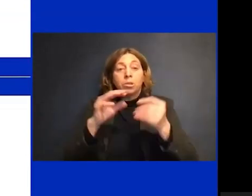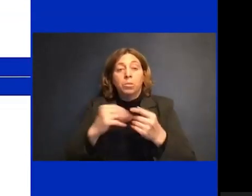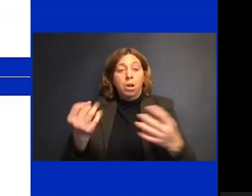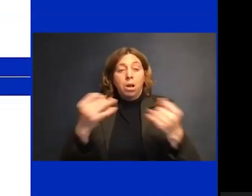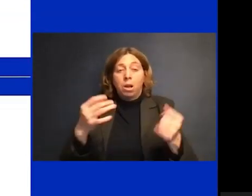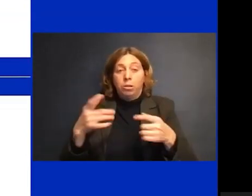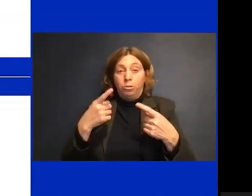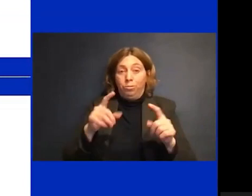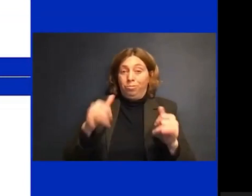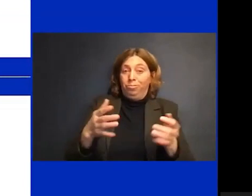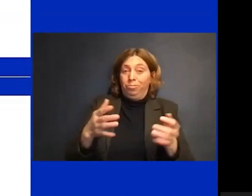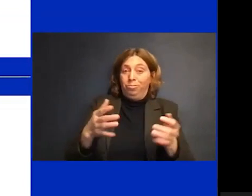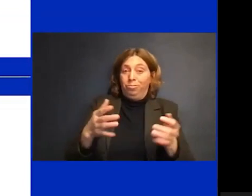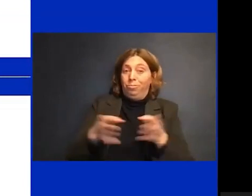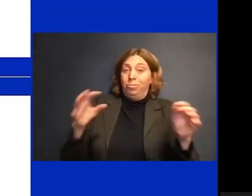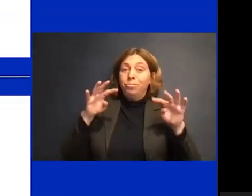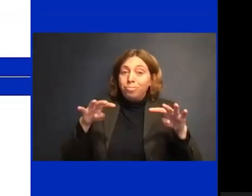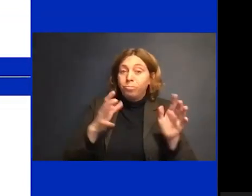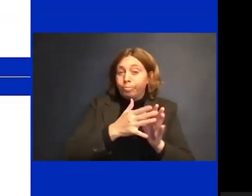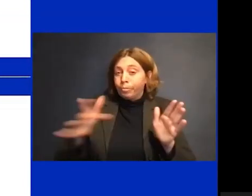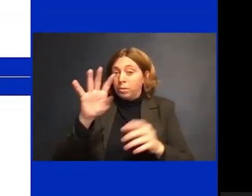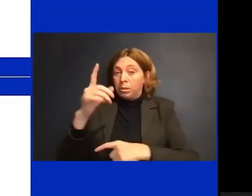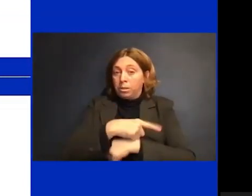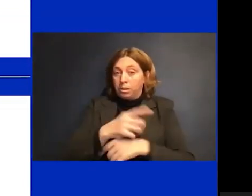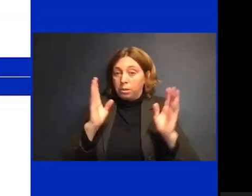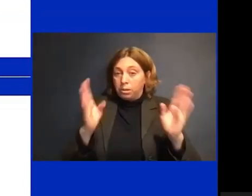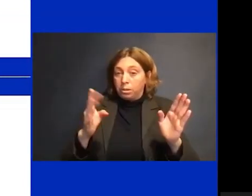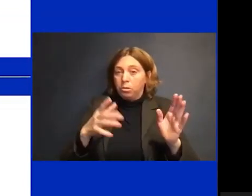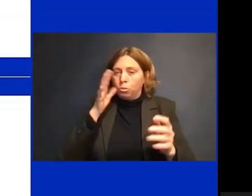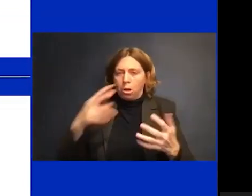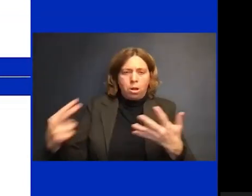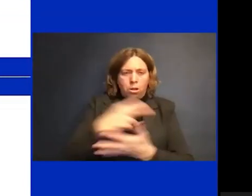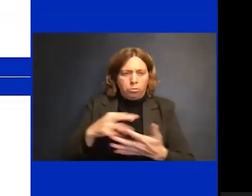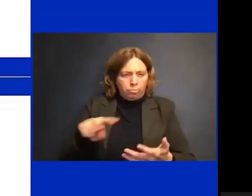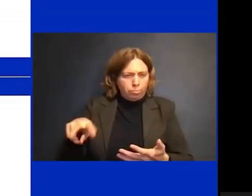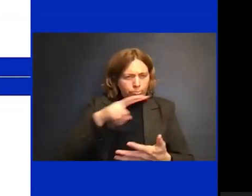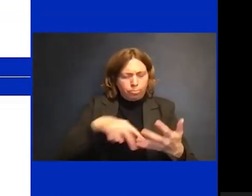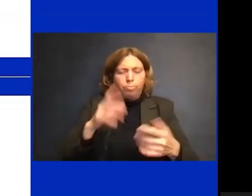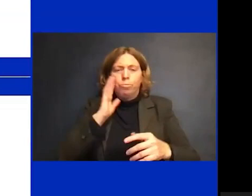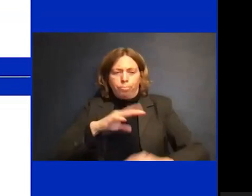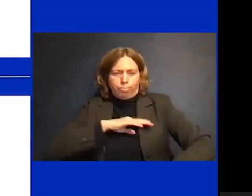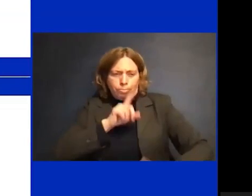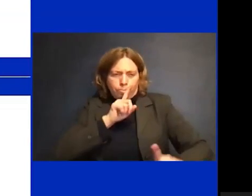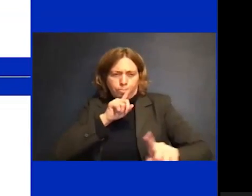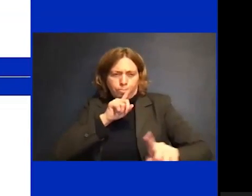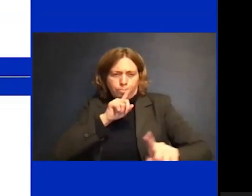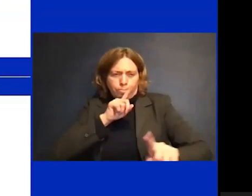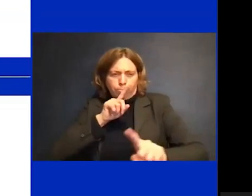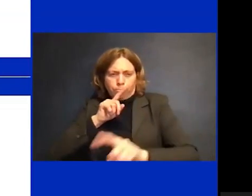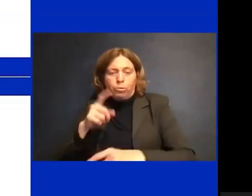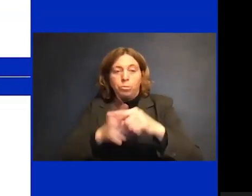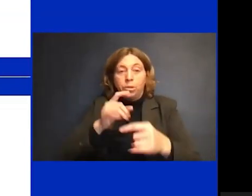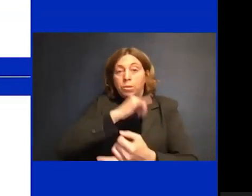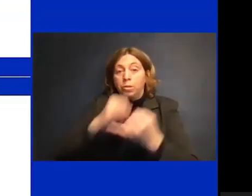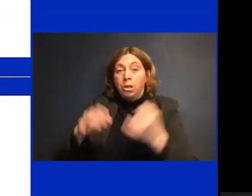All comments submitted during this public hearing and the entire 45-day public comment period will be reviewed and addressed within